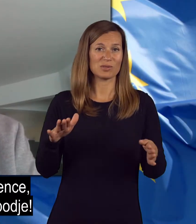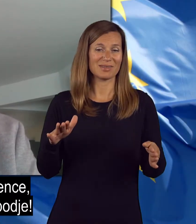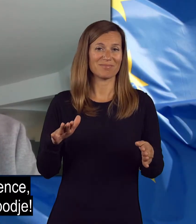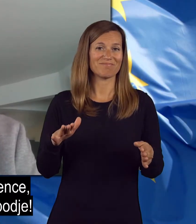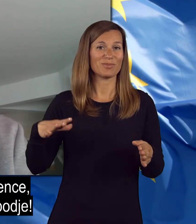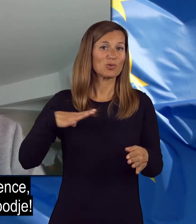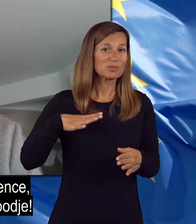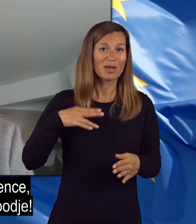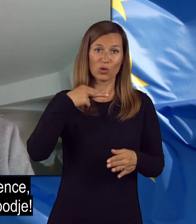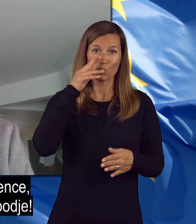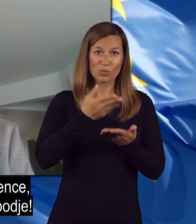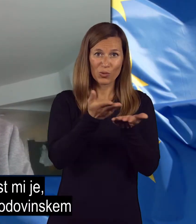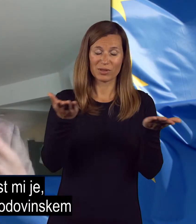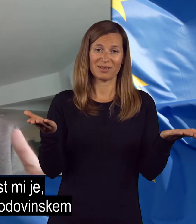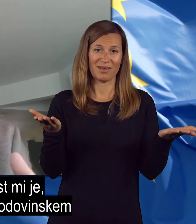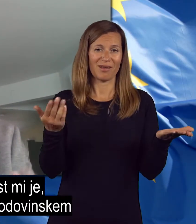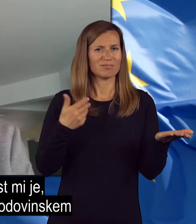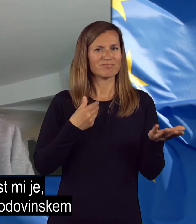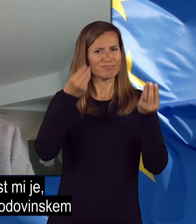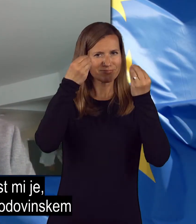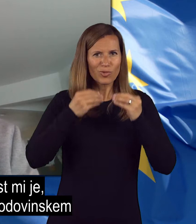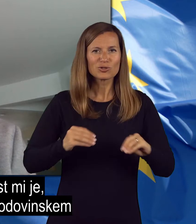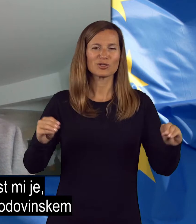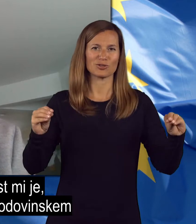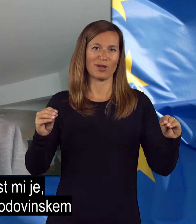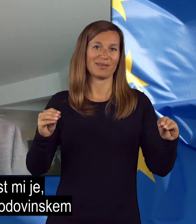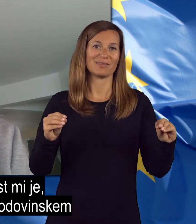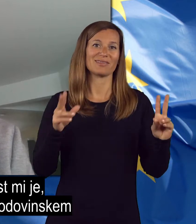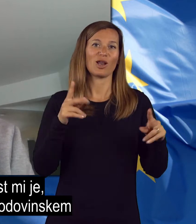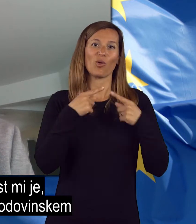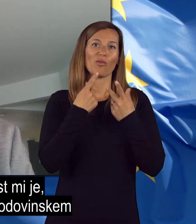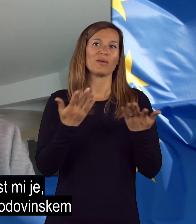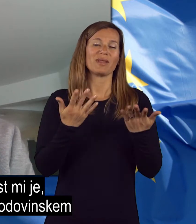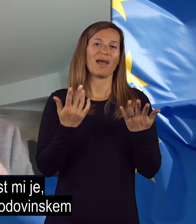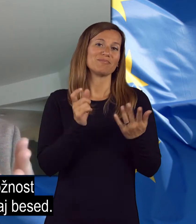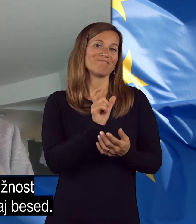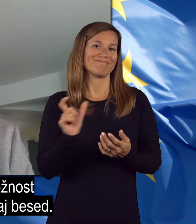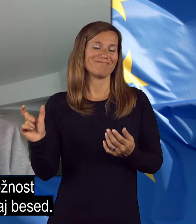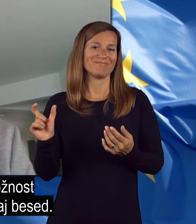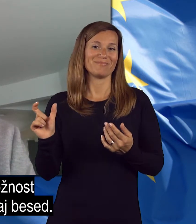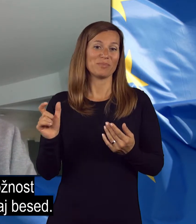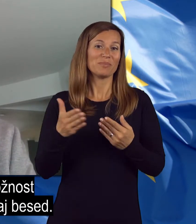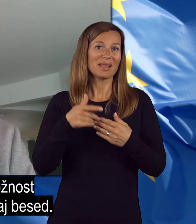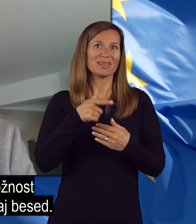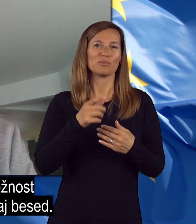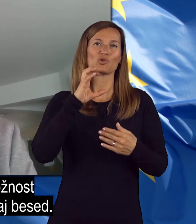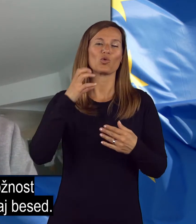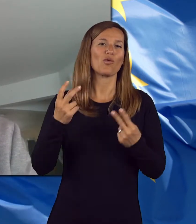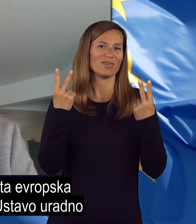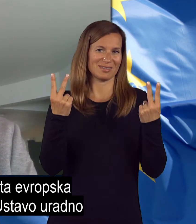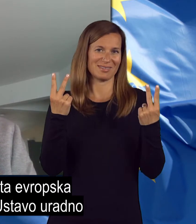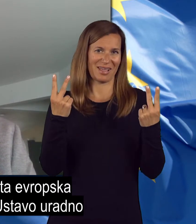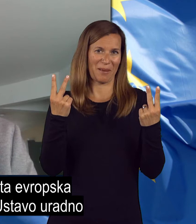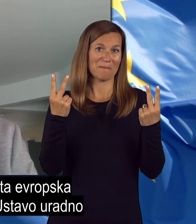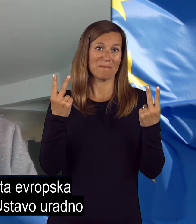Excellencies, ladies and gentlemen, I'm delighted and honored to be able to say a few words during this historic event.